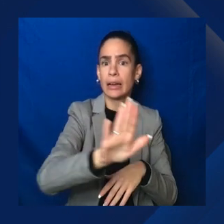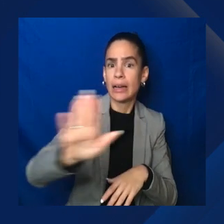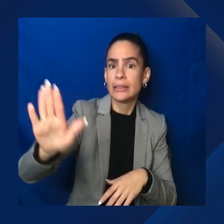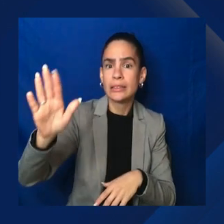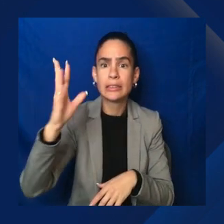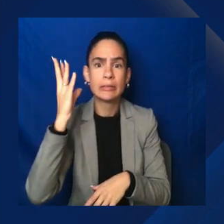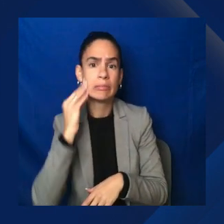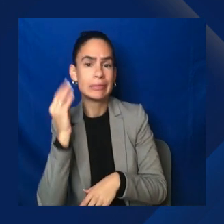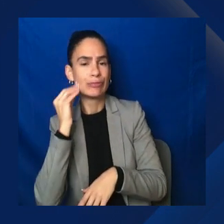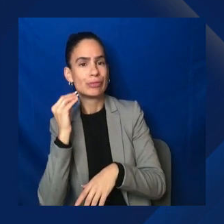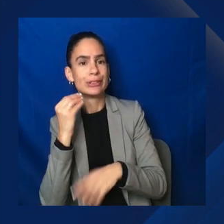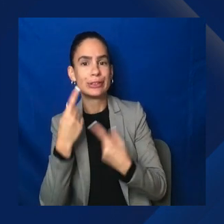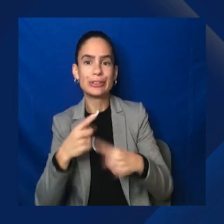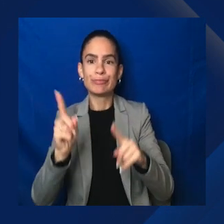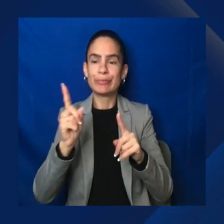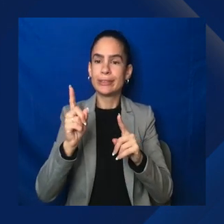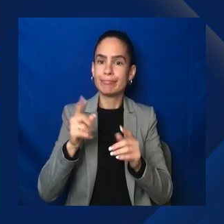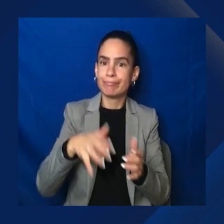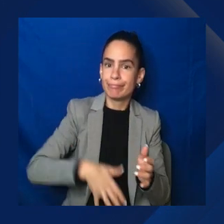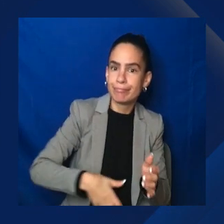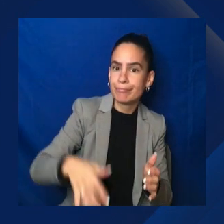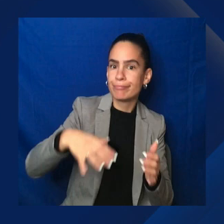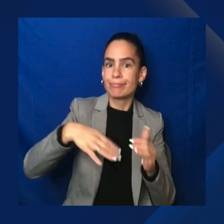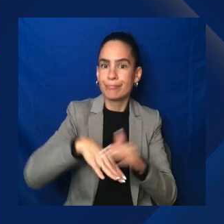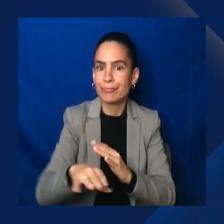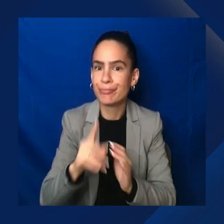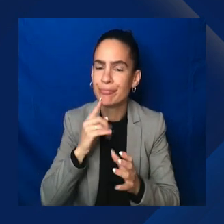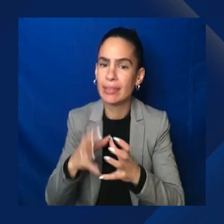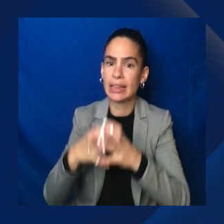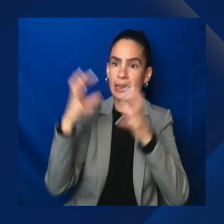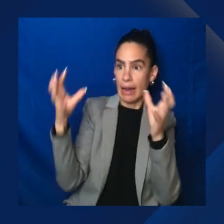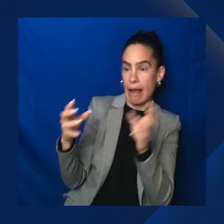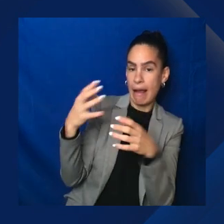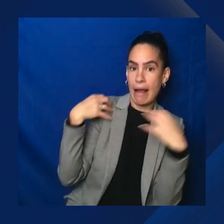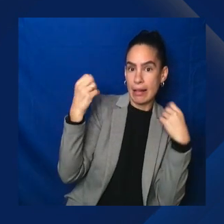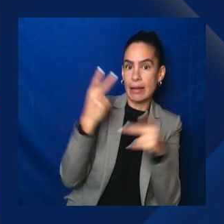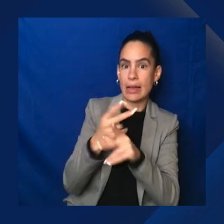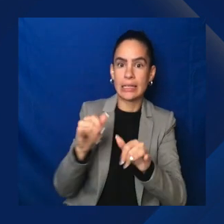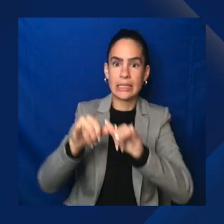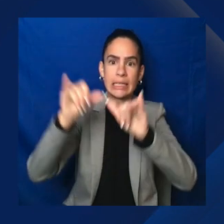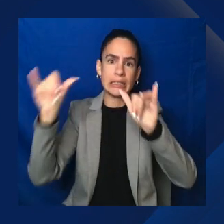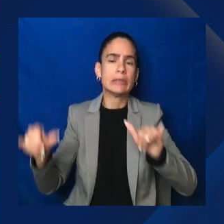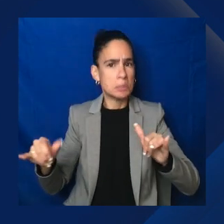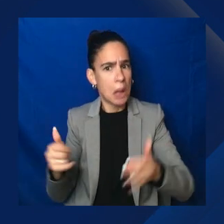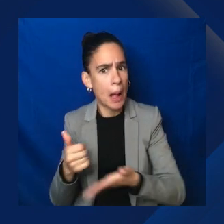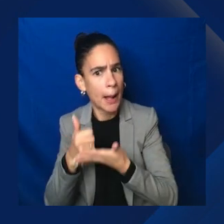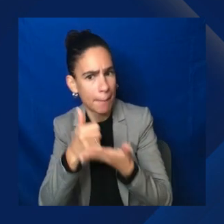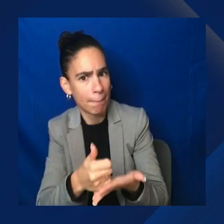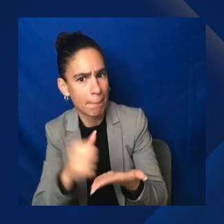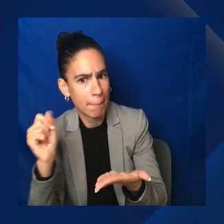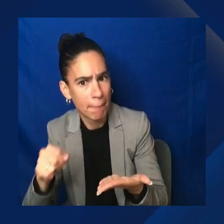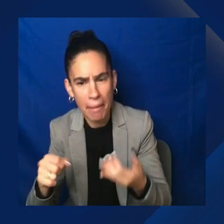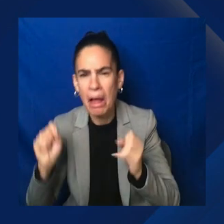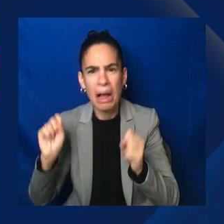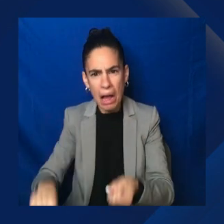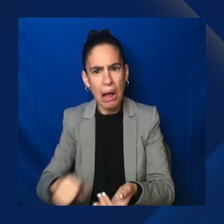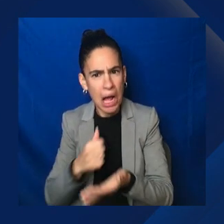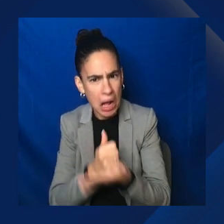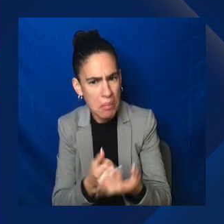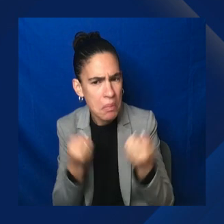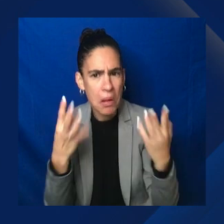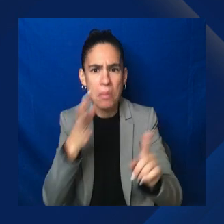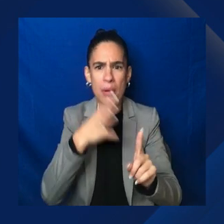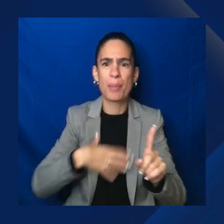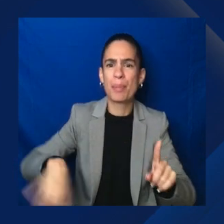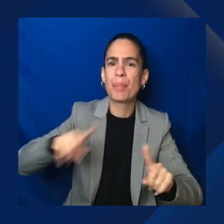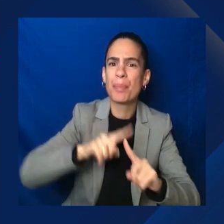lot in the healthcare system that actually helps and can help all women. Yes. But the way that that is administered